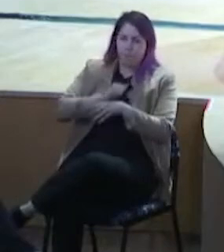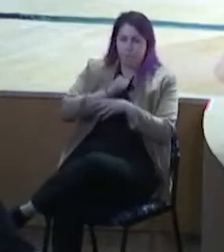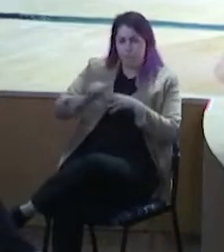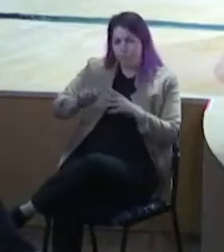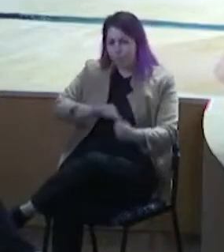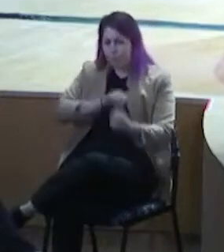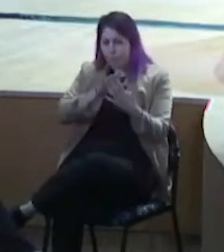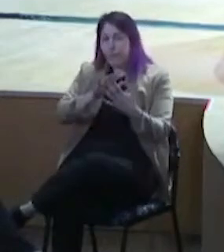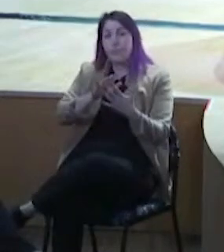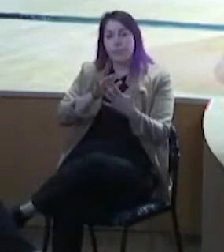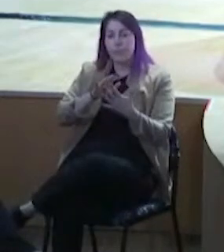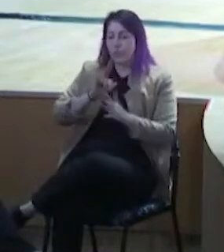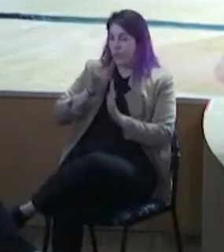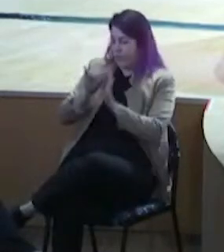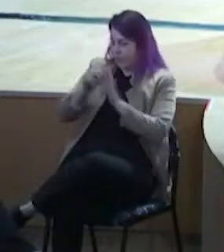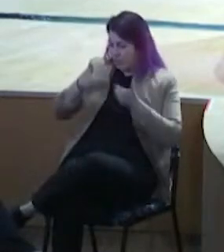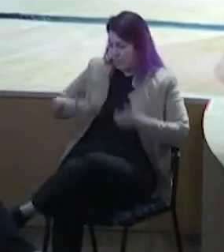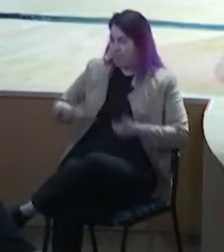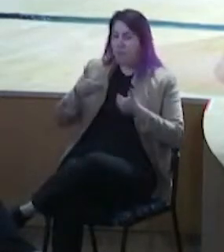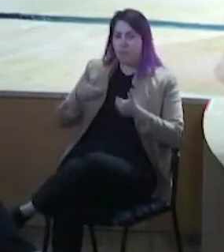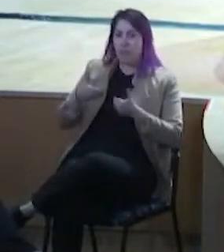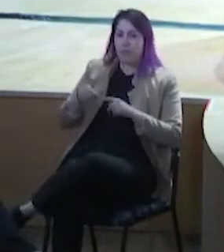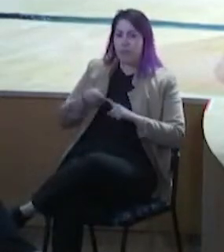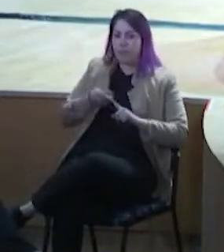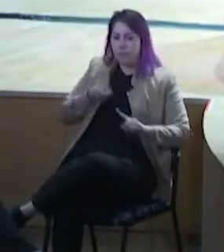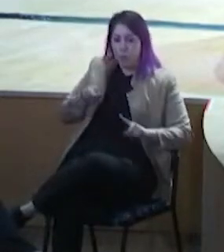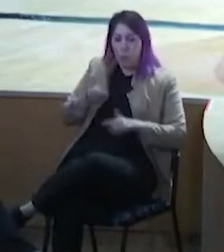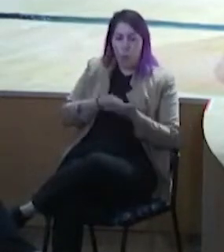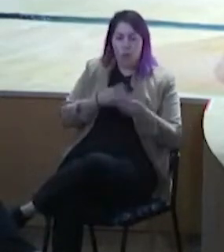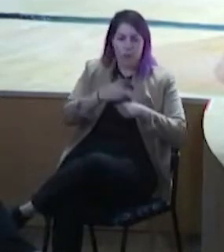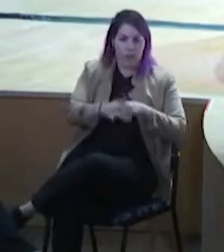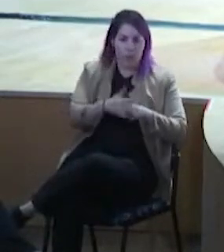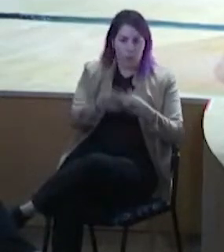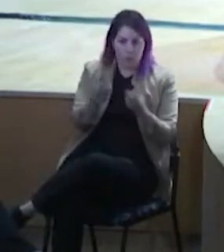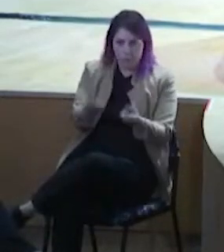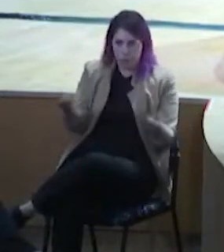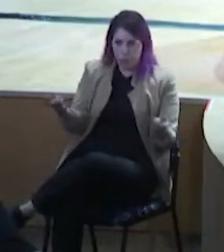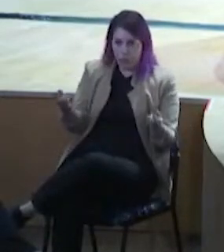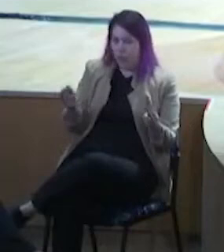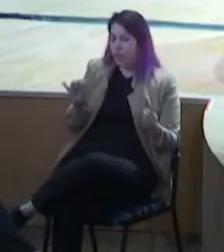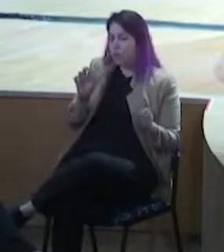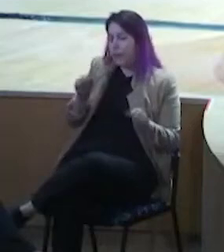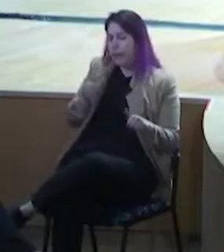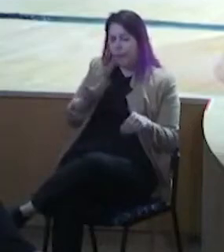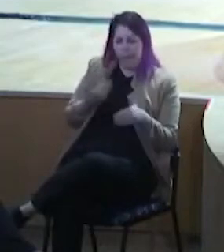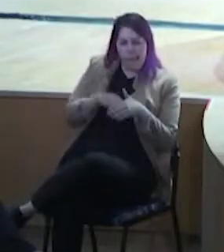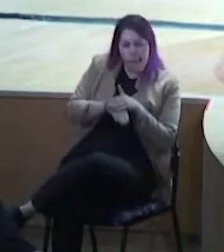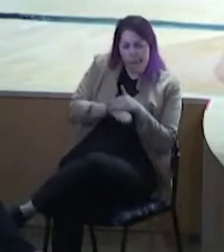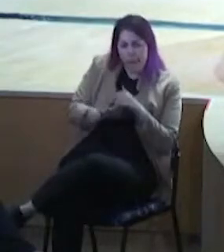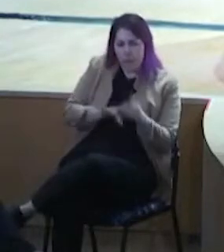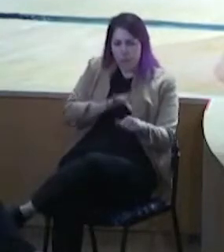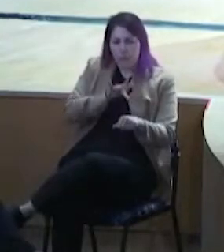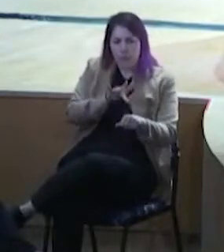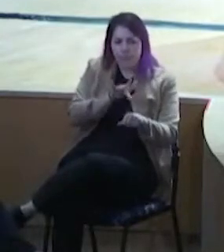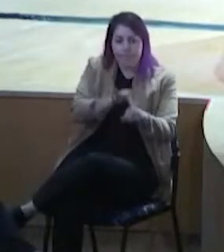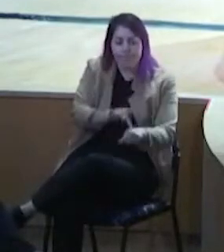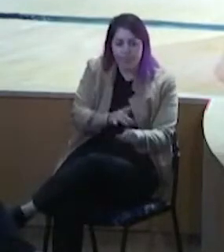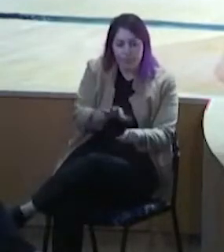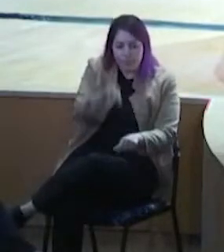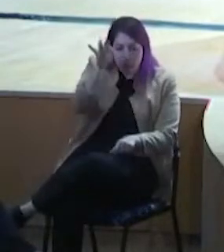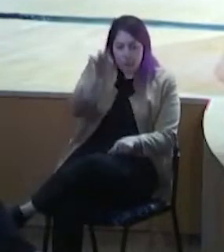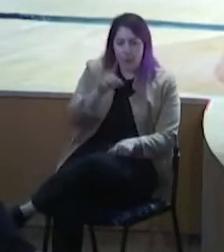as Hawaiians stems from our resources and stems from our ability to tap into the fresh water and complete that